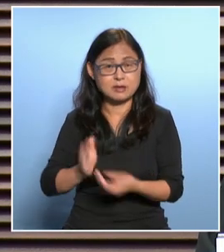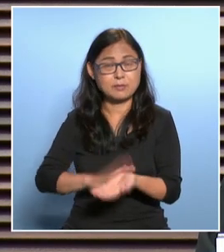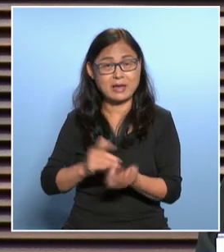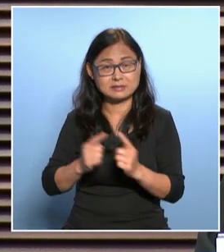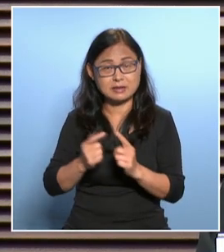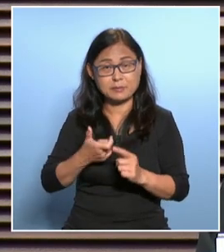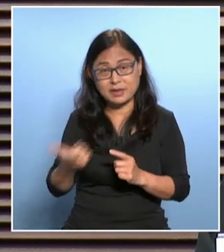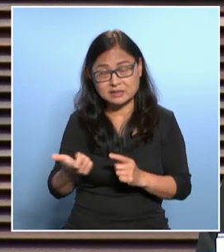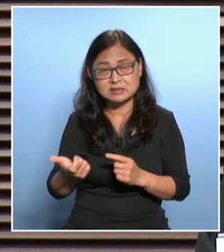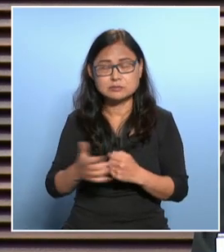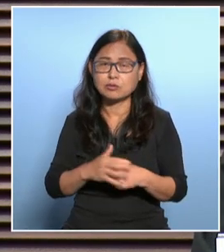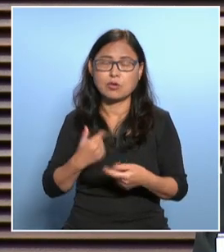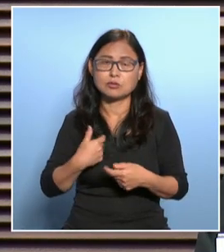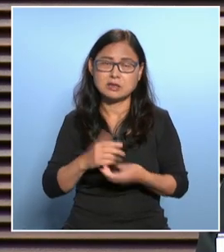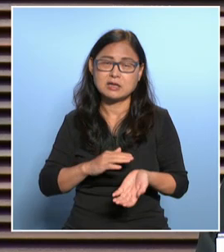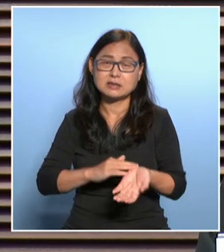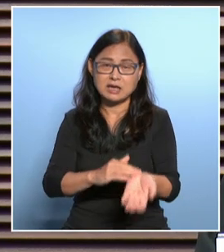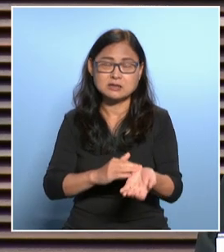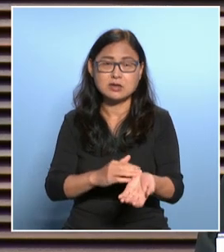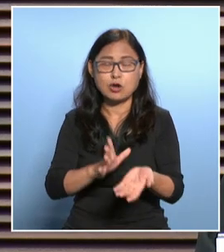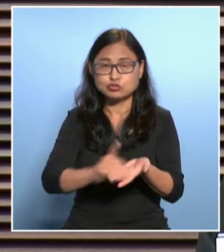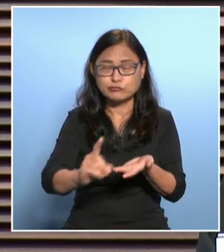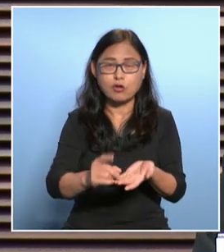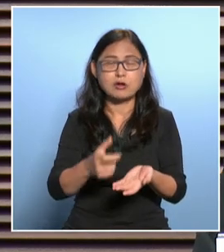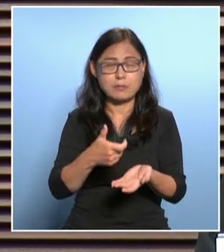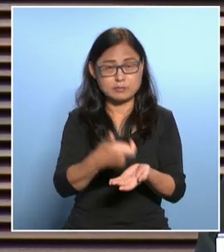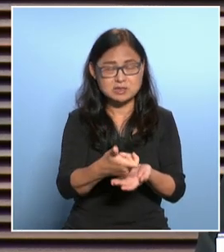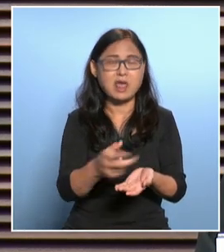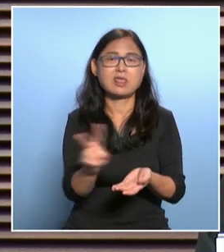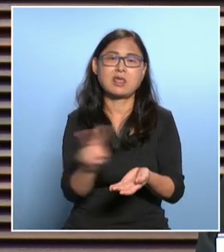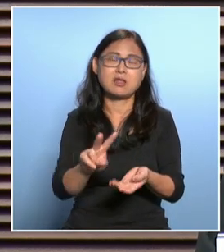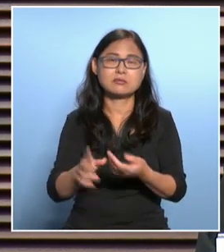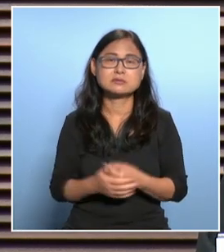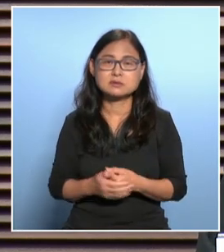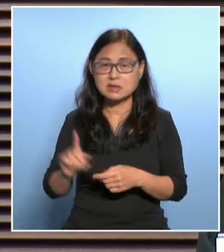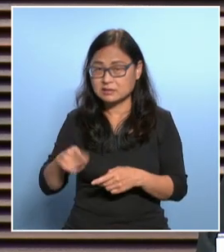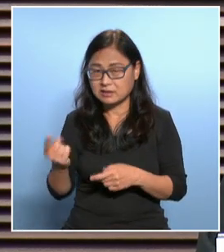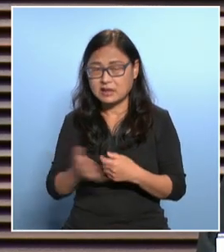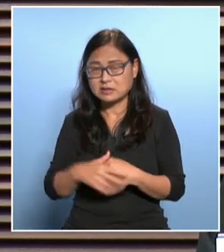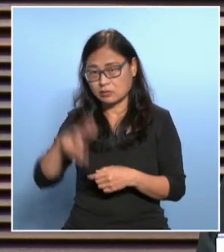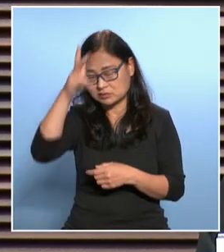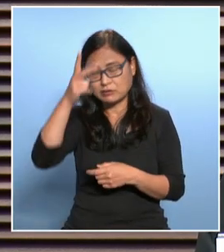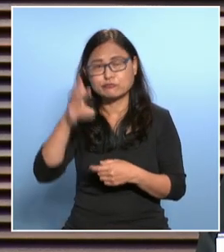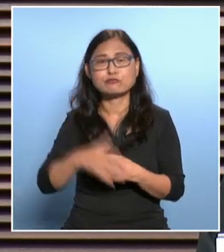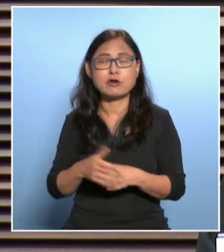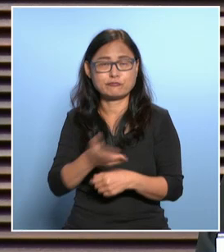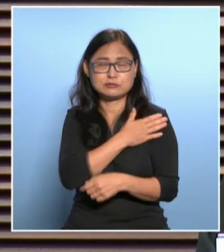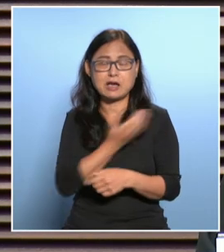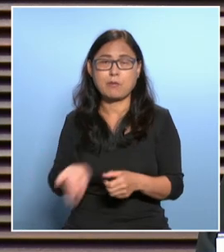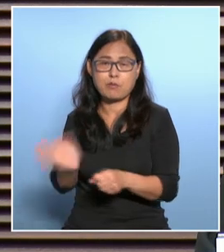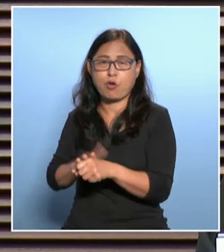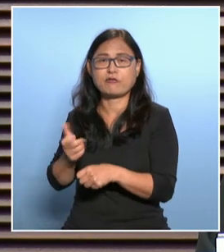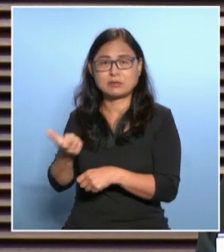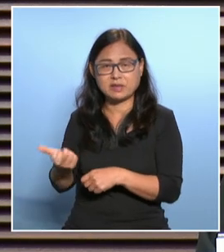doctors in the private sector under this model. The cost is approximately the same. The rest will